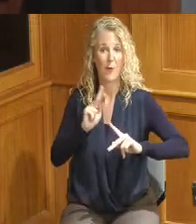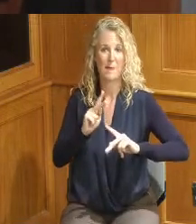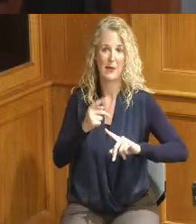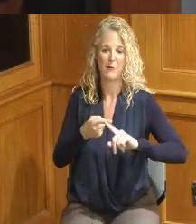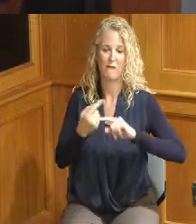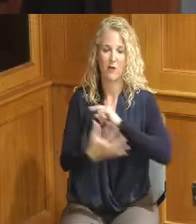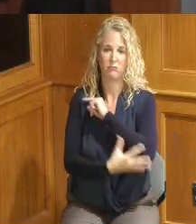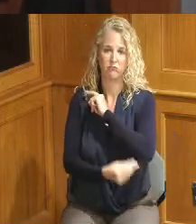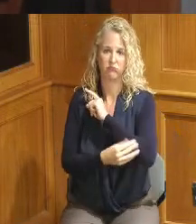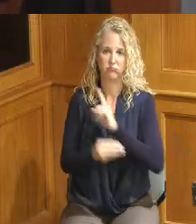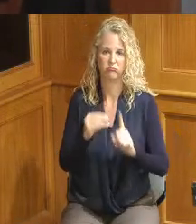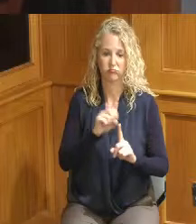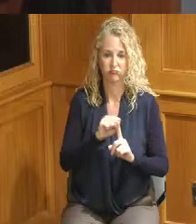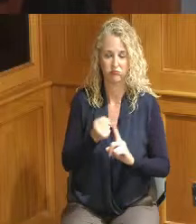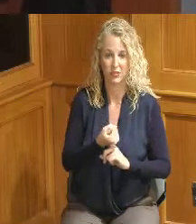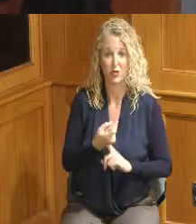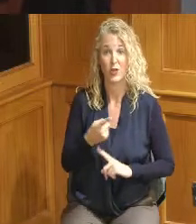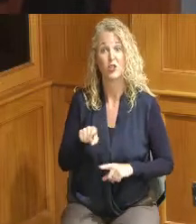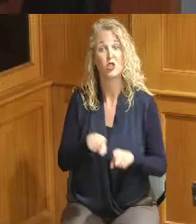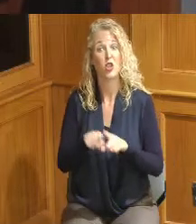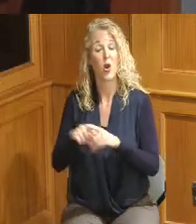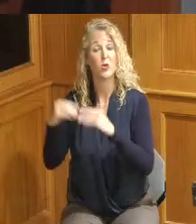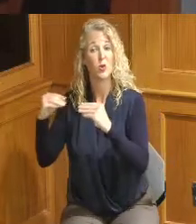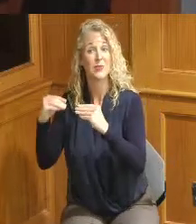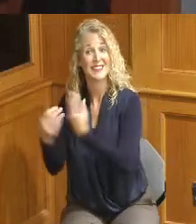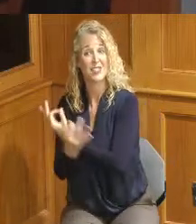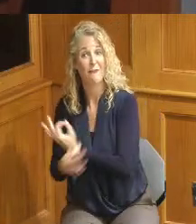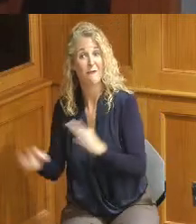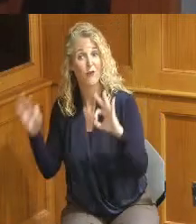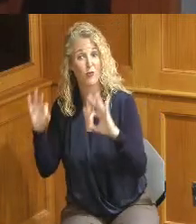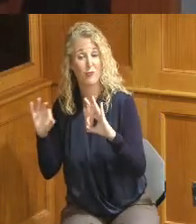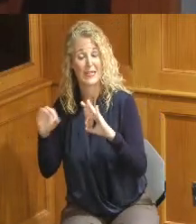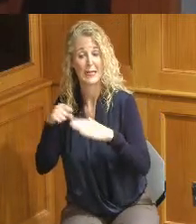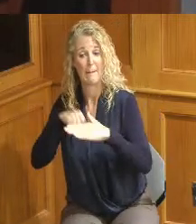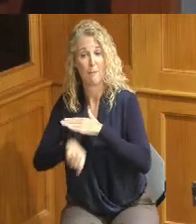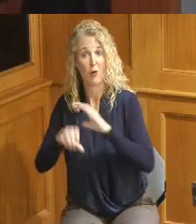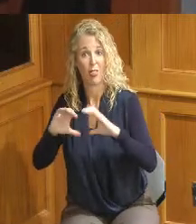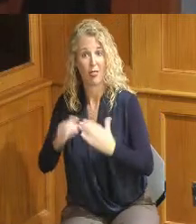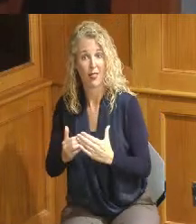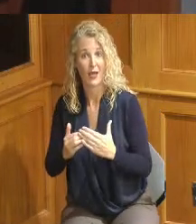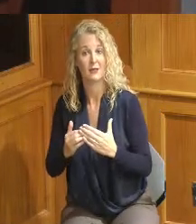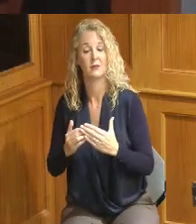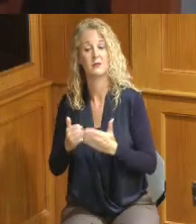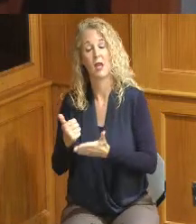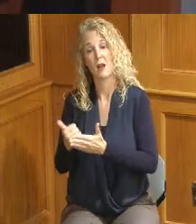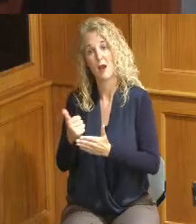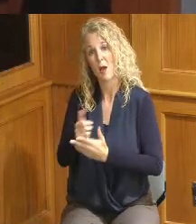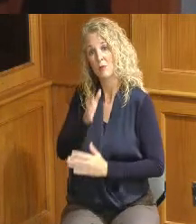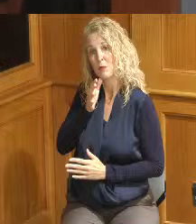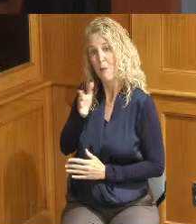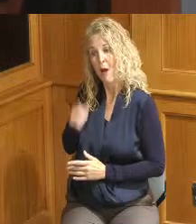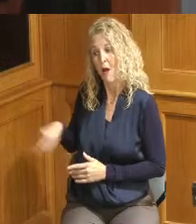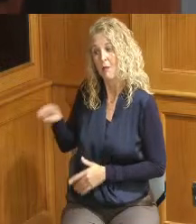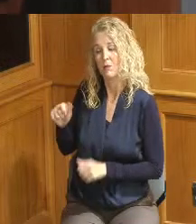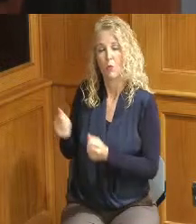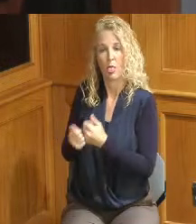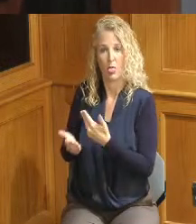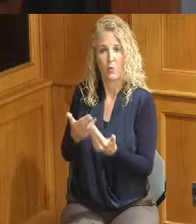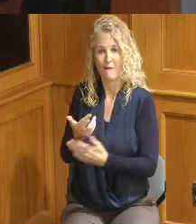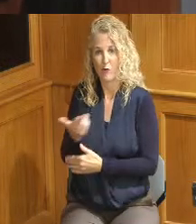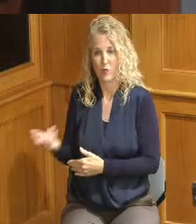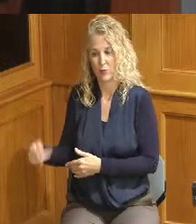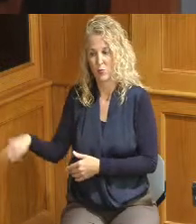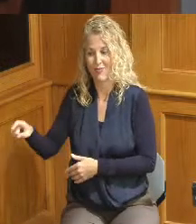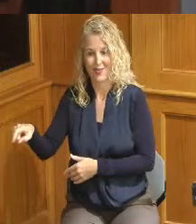of that, she teaches free childbirth education classes and provides moms with the resources they need to